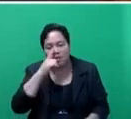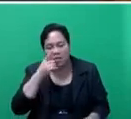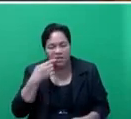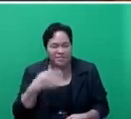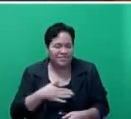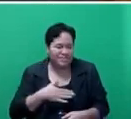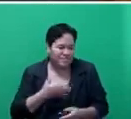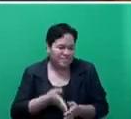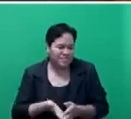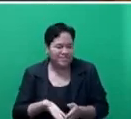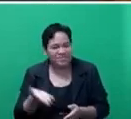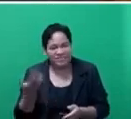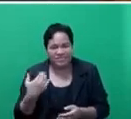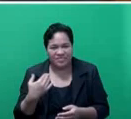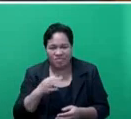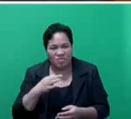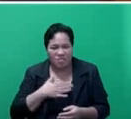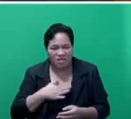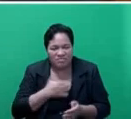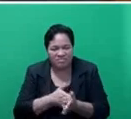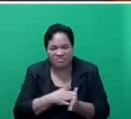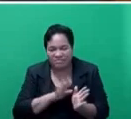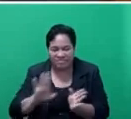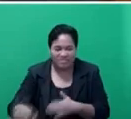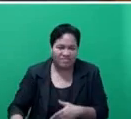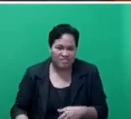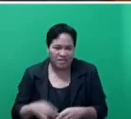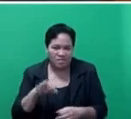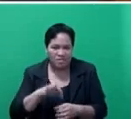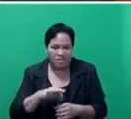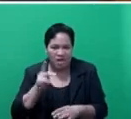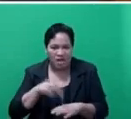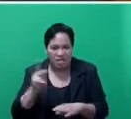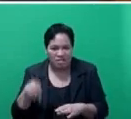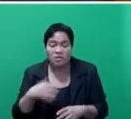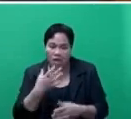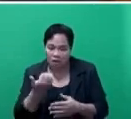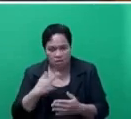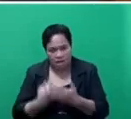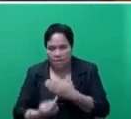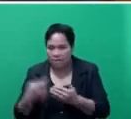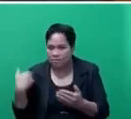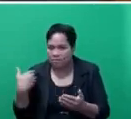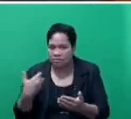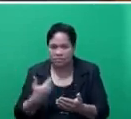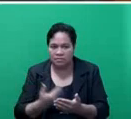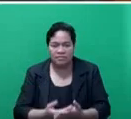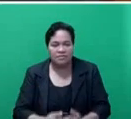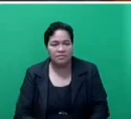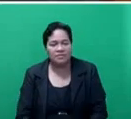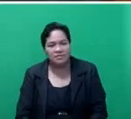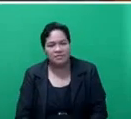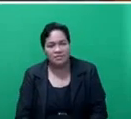parliaments. And it is already happening. Already happening. As I said lately,